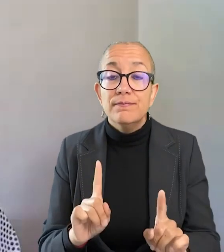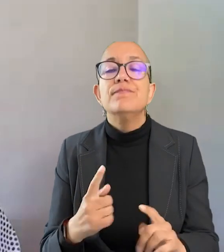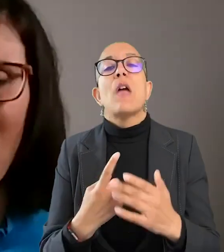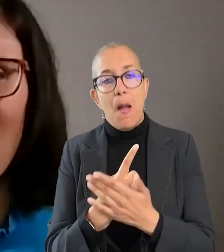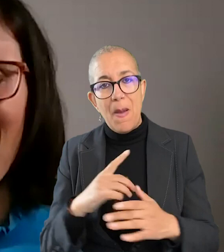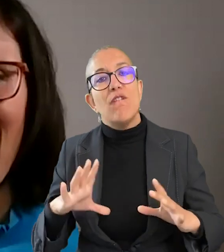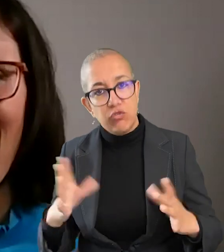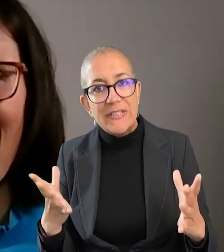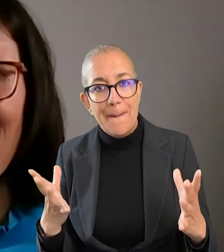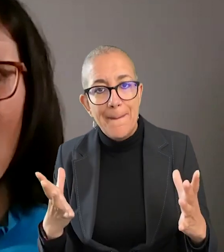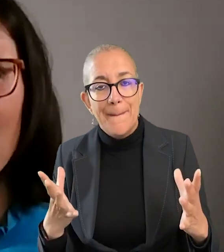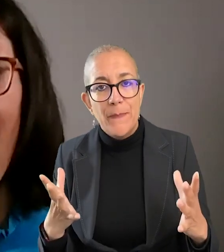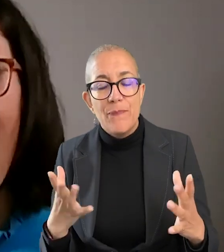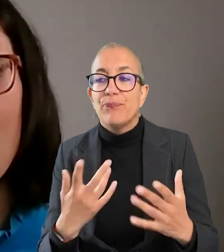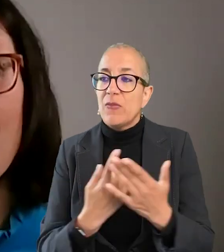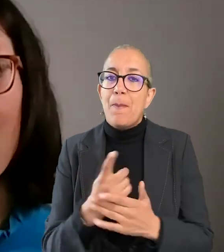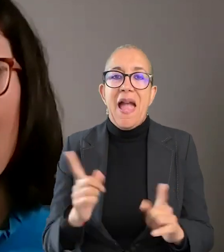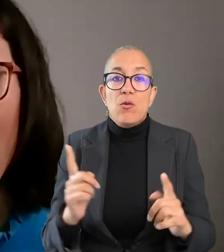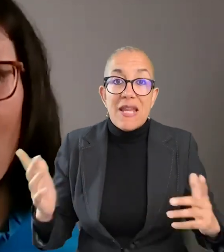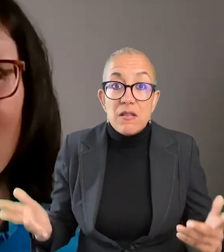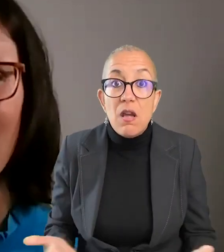You know, it's about